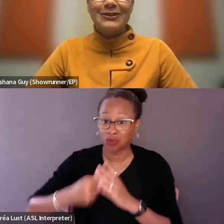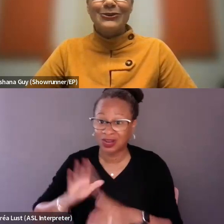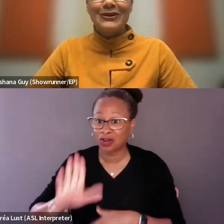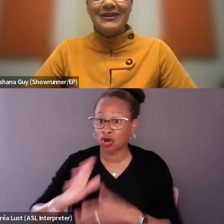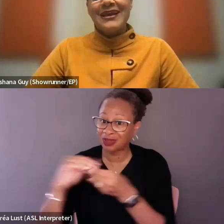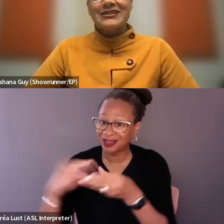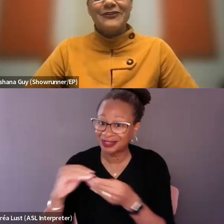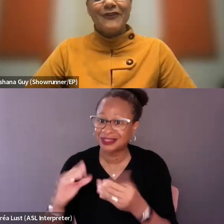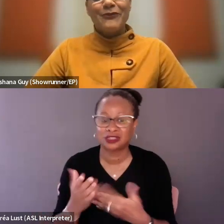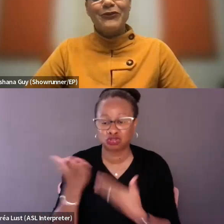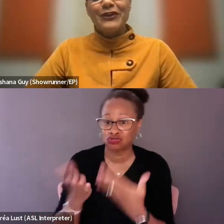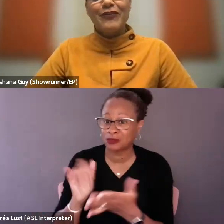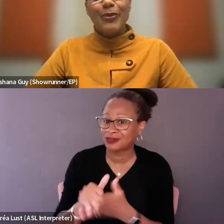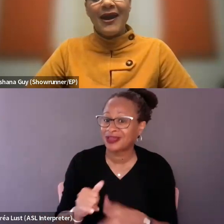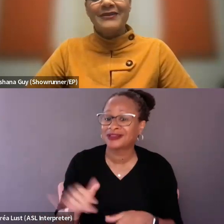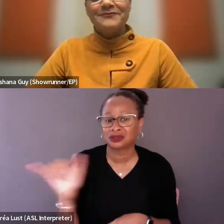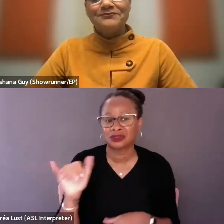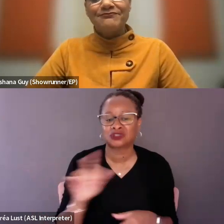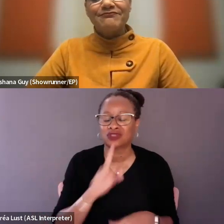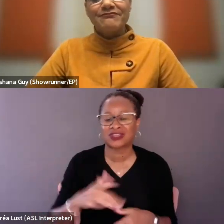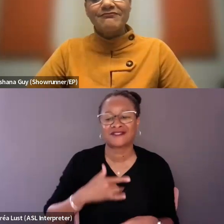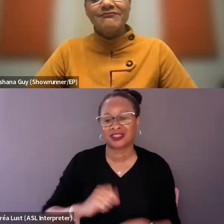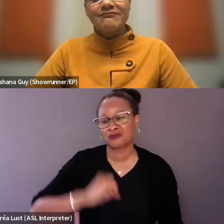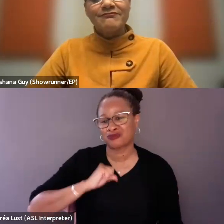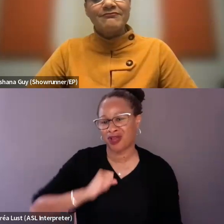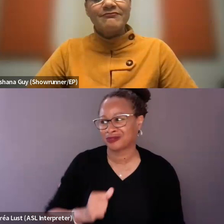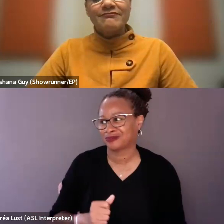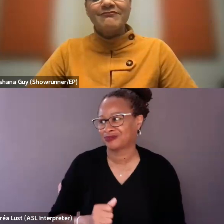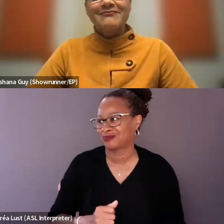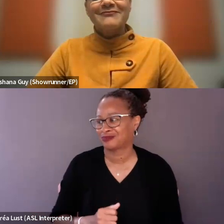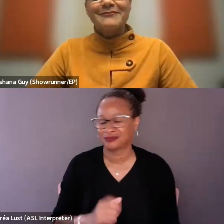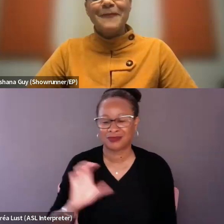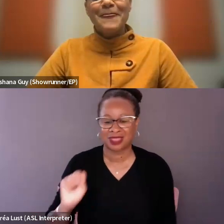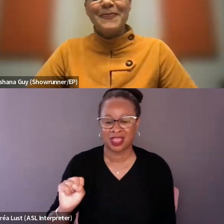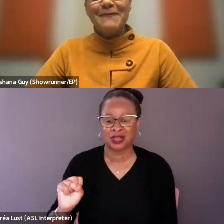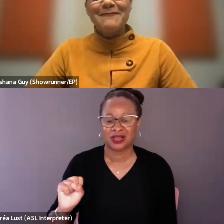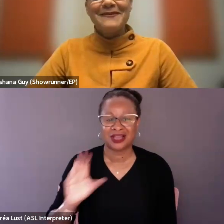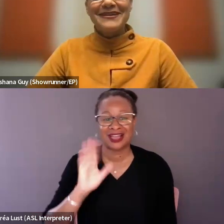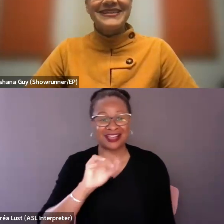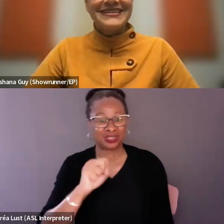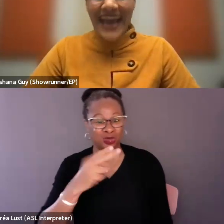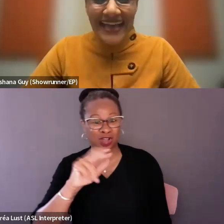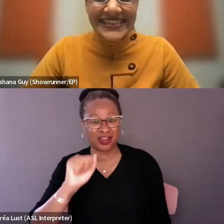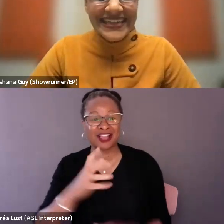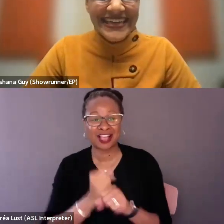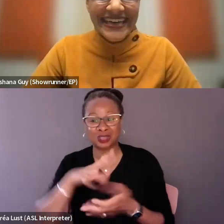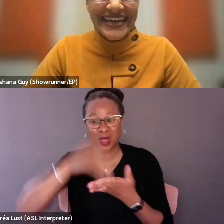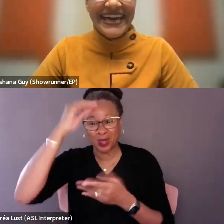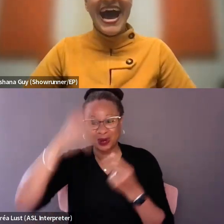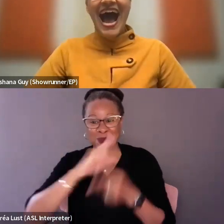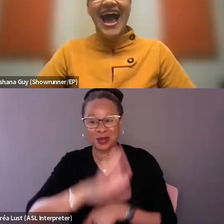And so, yeah, it's just a real feeling of pride. What and was Shoshana, that? You got to learn about your hometown or yes. Your dad's